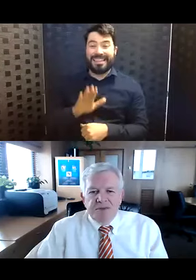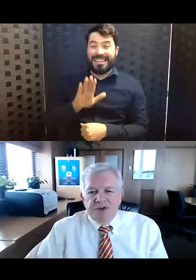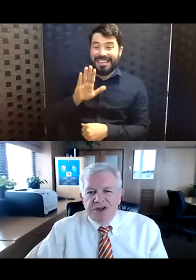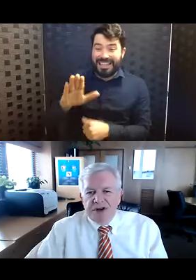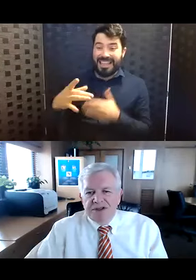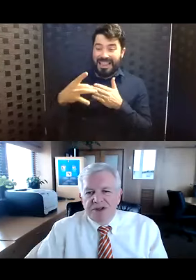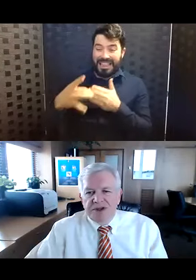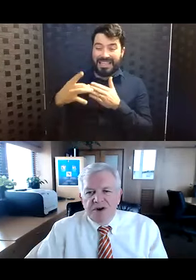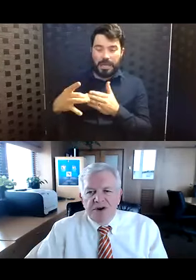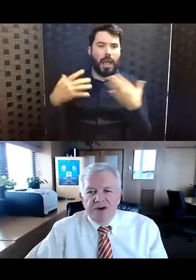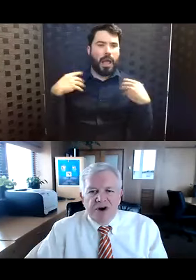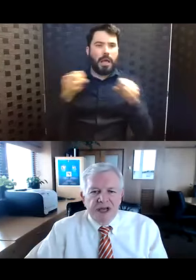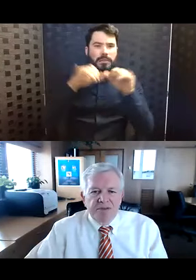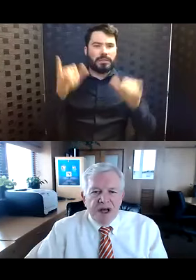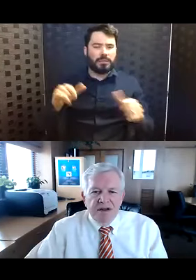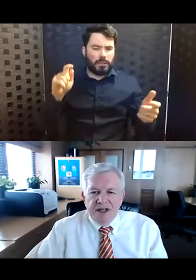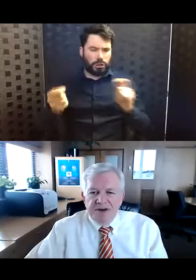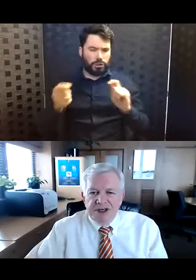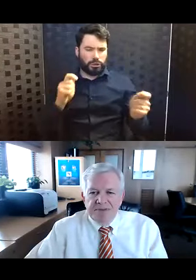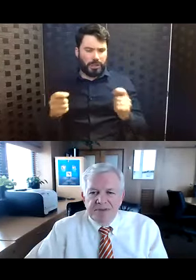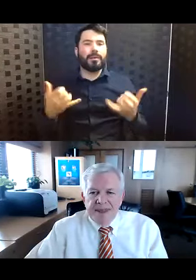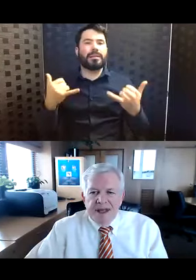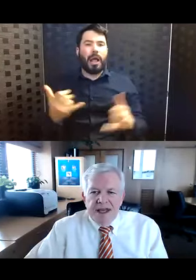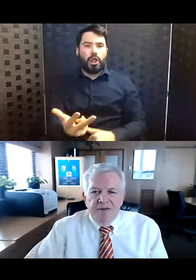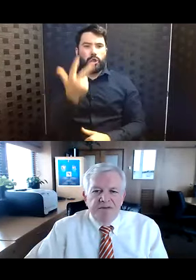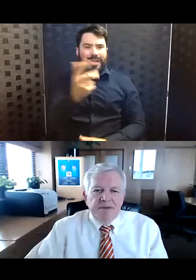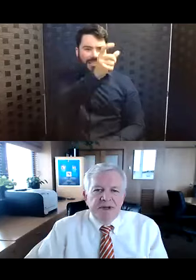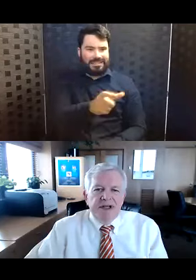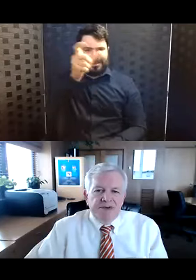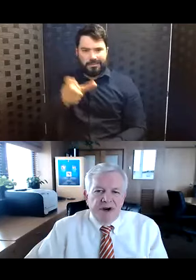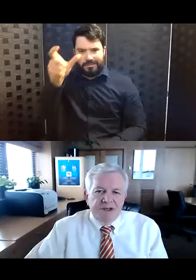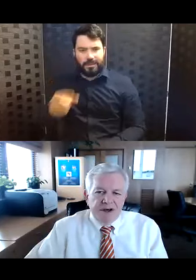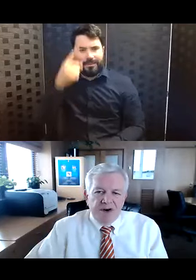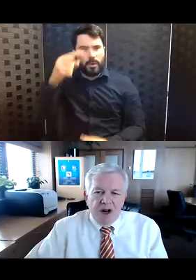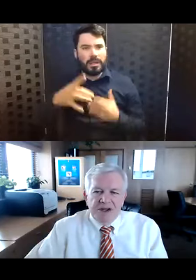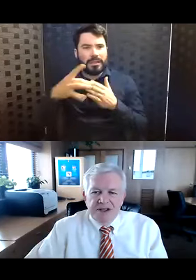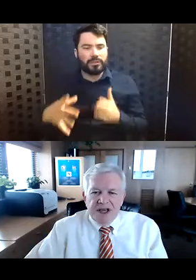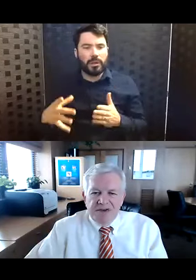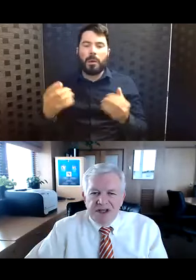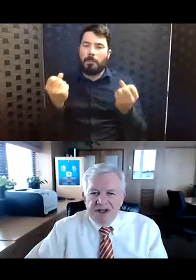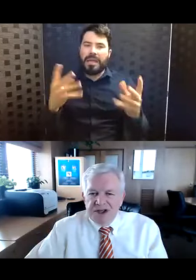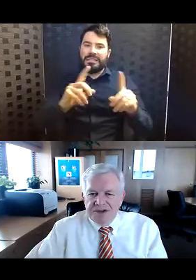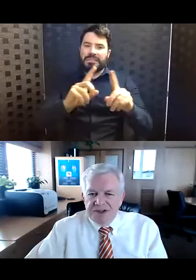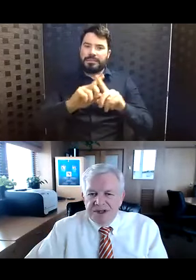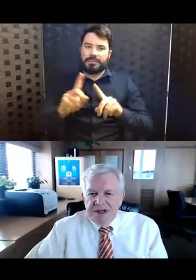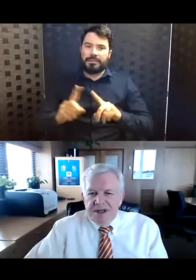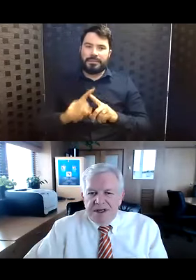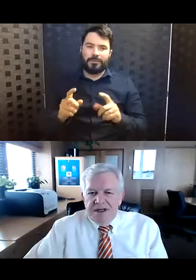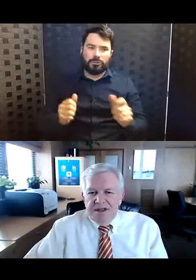health system was restructured to its current triad model of leadership, and we've made many strides in our quality and safety